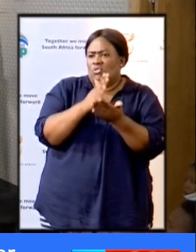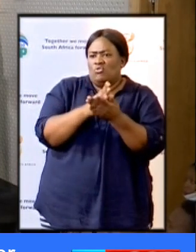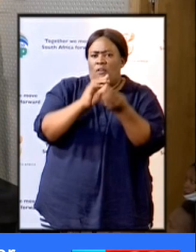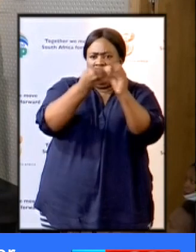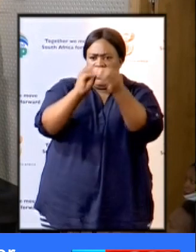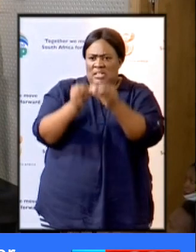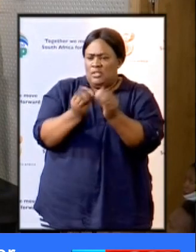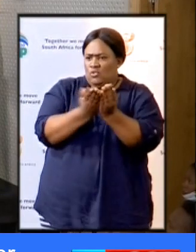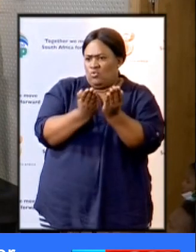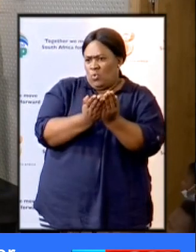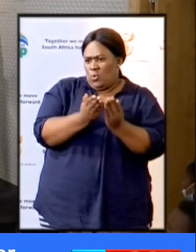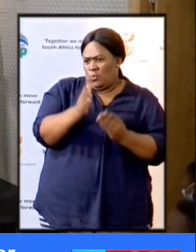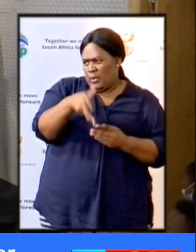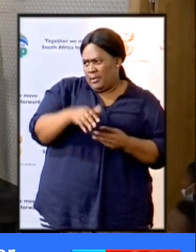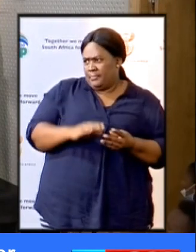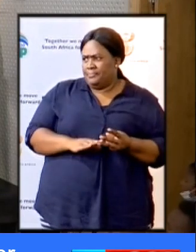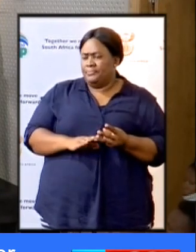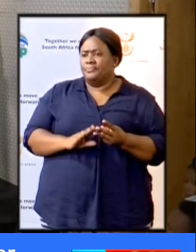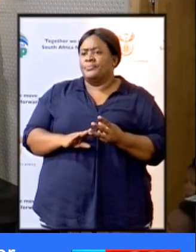asking